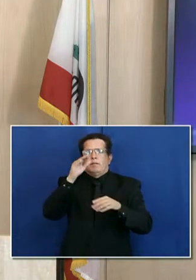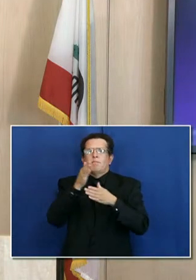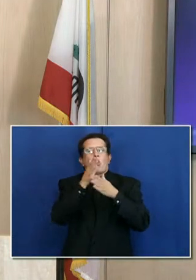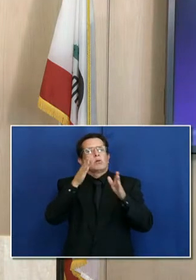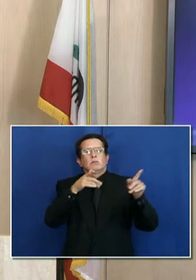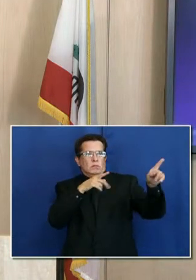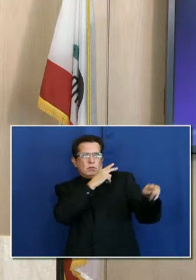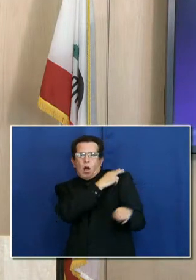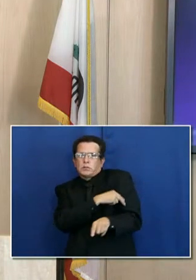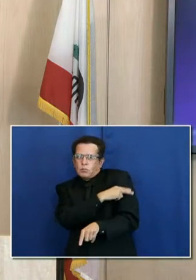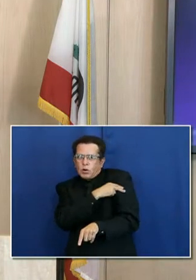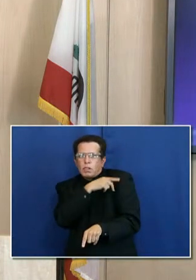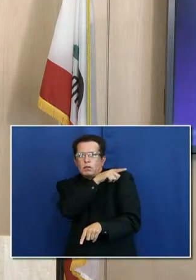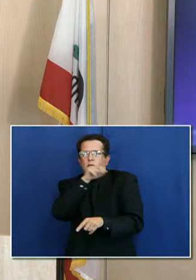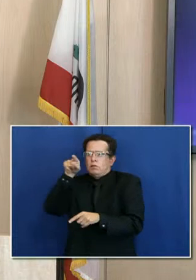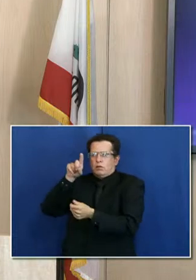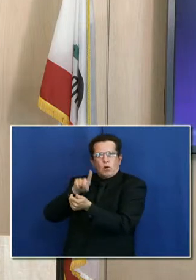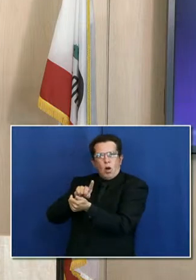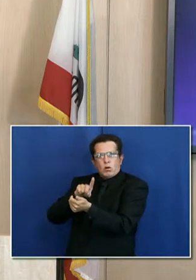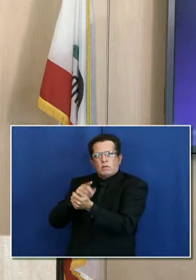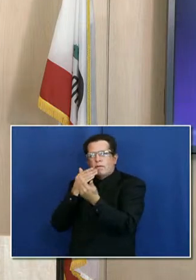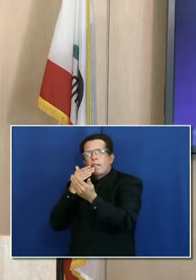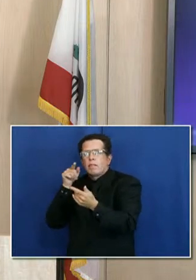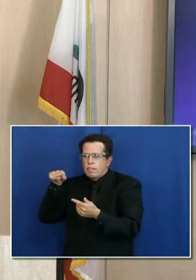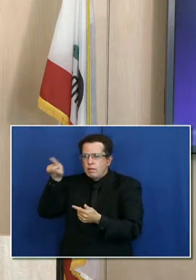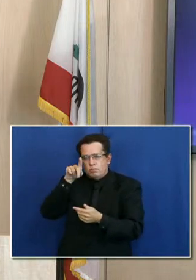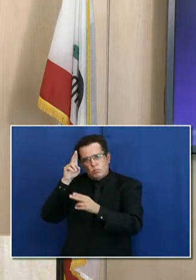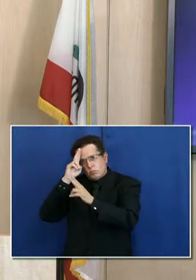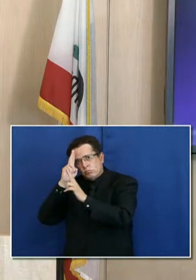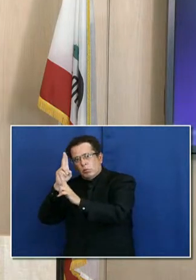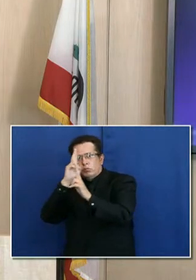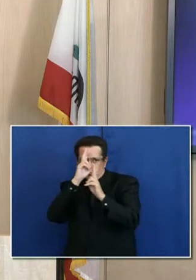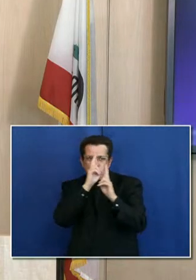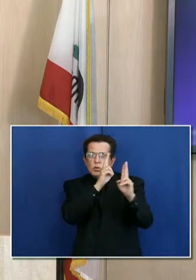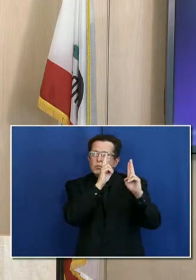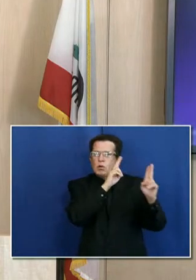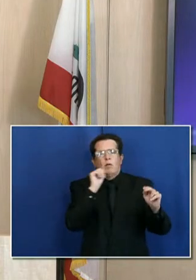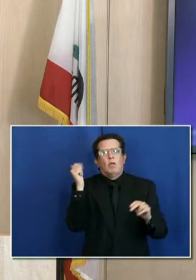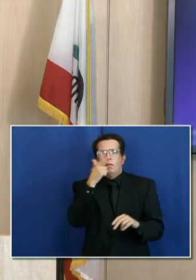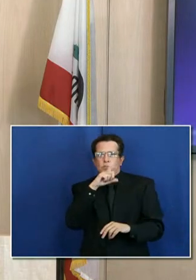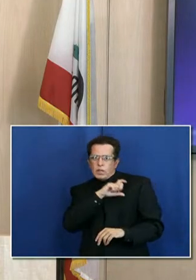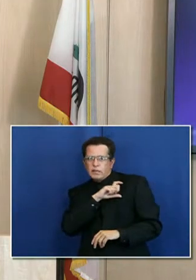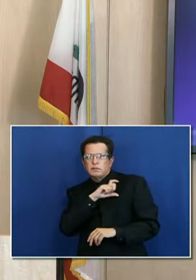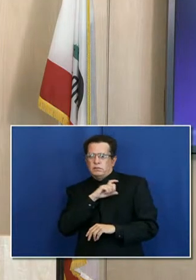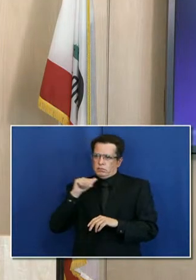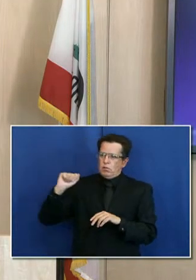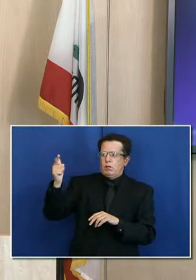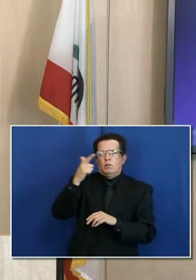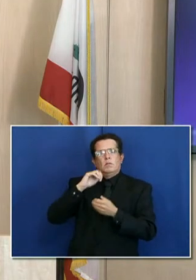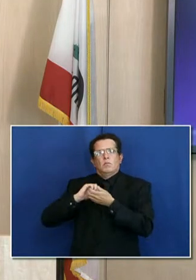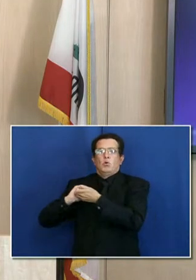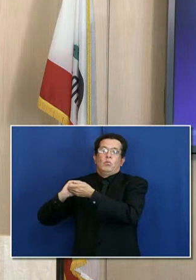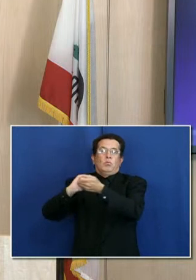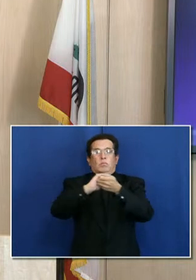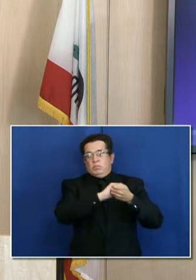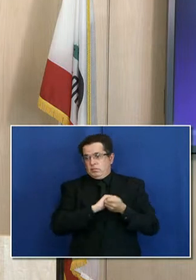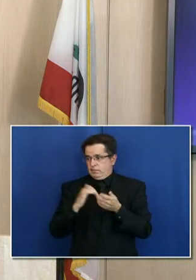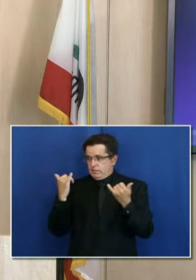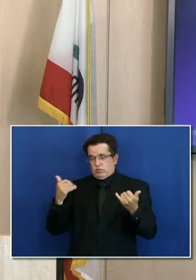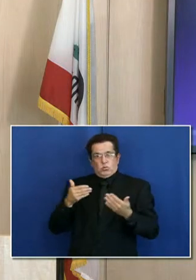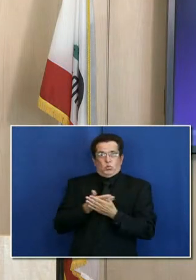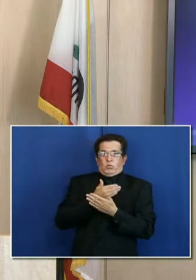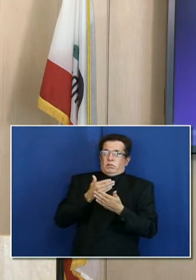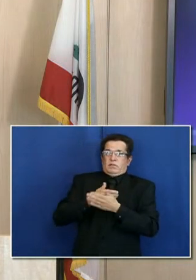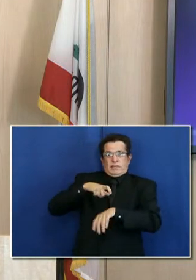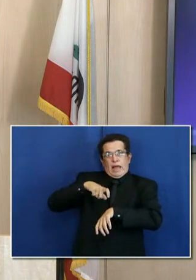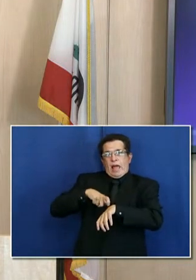in the healthcare system, the hospitals, the doctors, our partners in local government and other agencies who have come together to deal with a really unprecedented and a